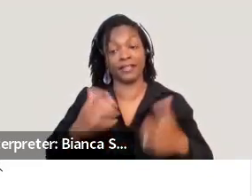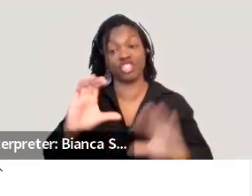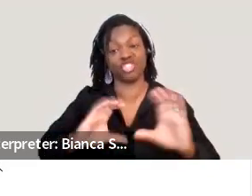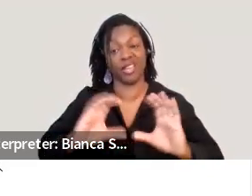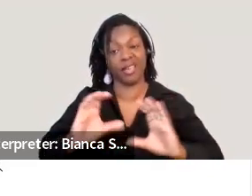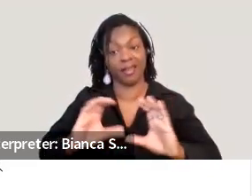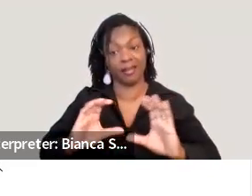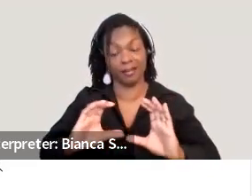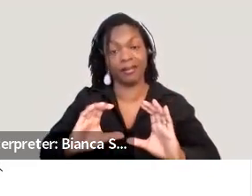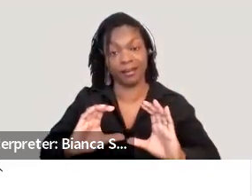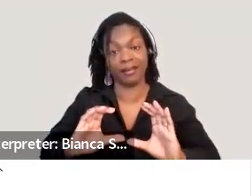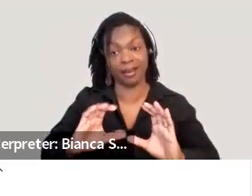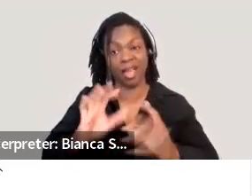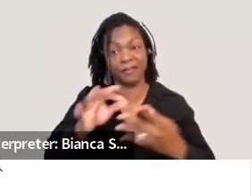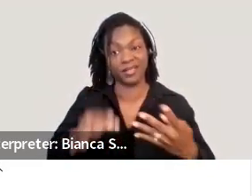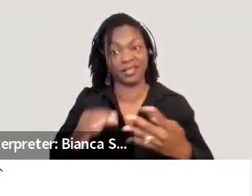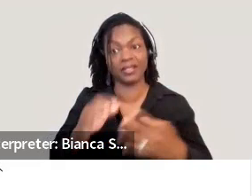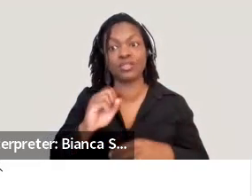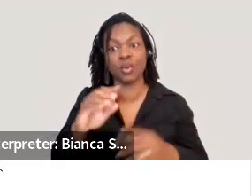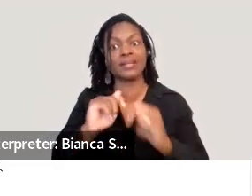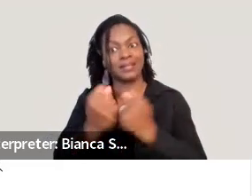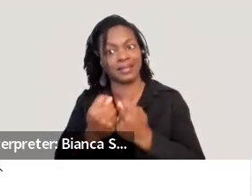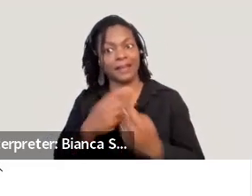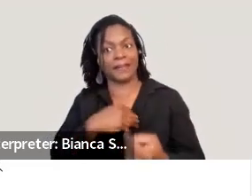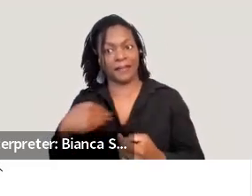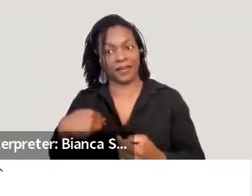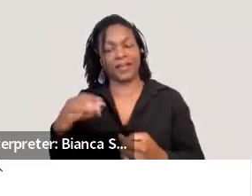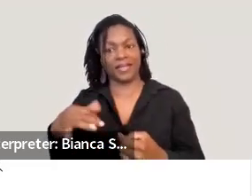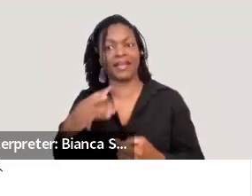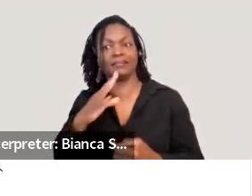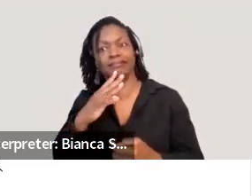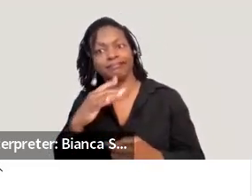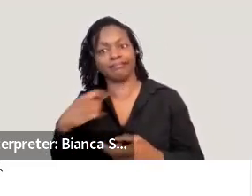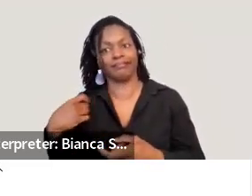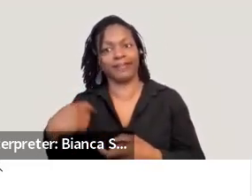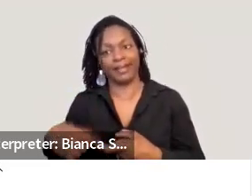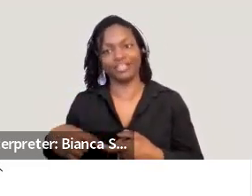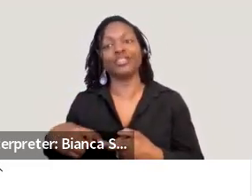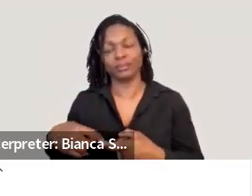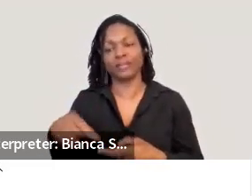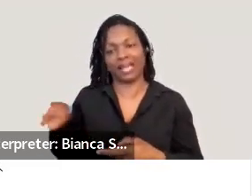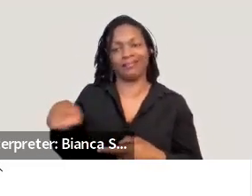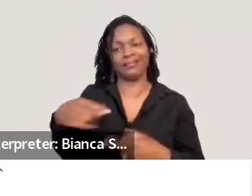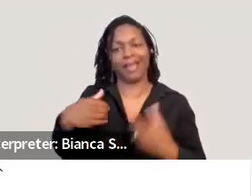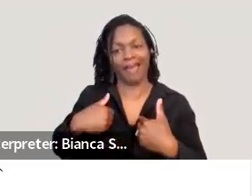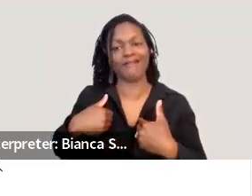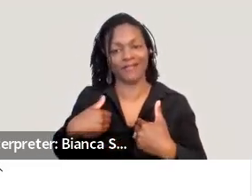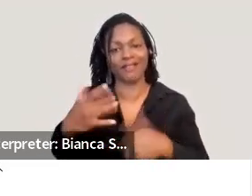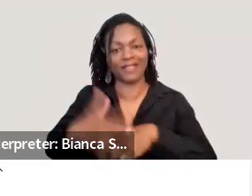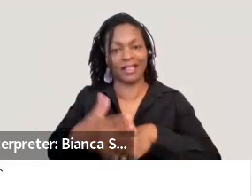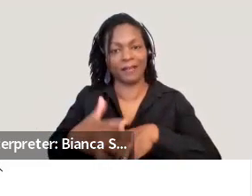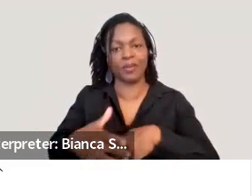does all of our Spanish speaking also is available. So if we need to, respond